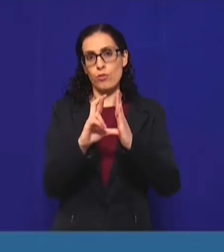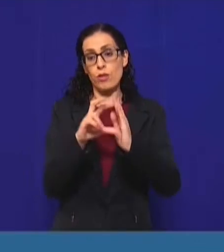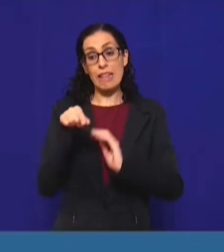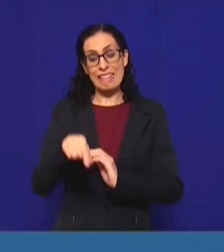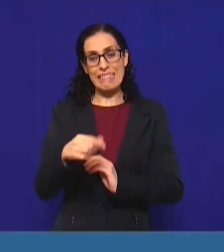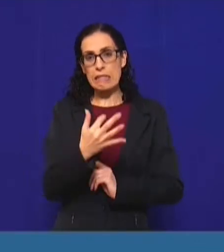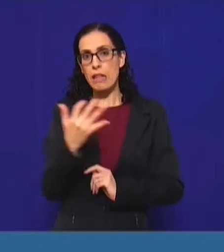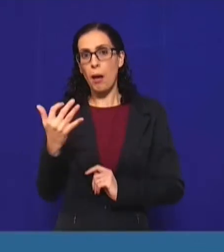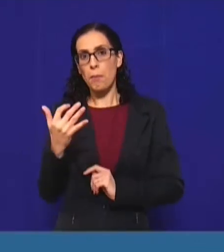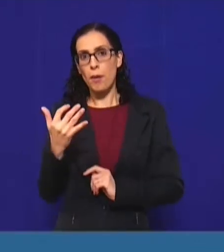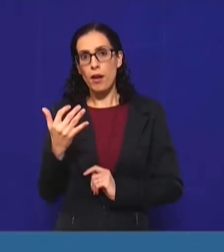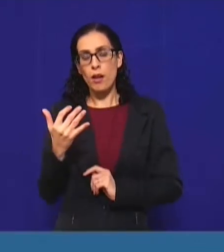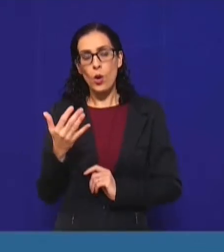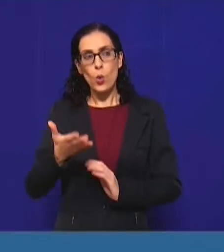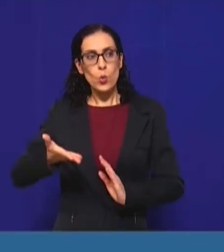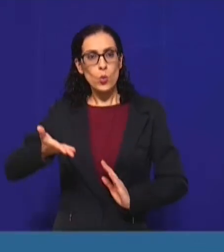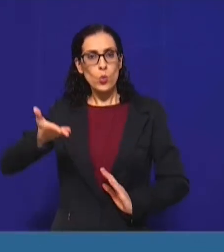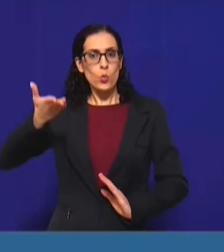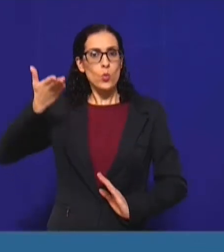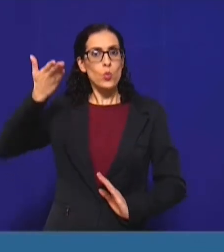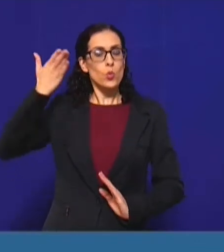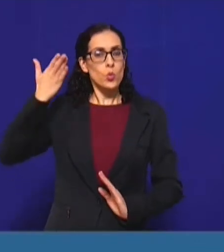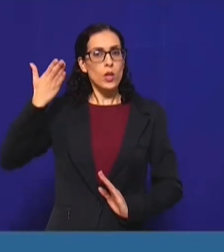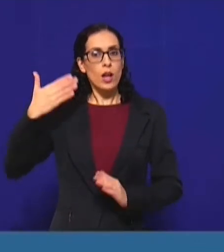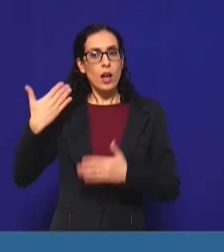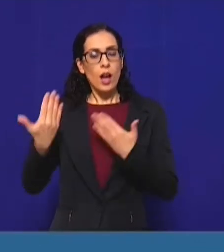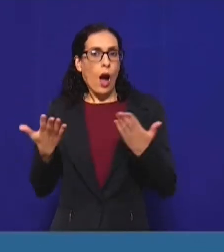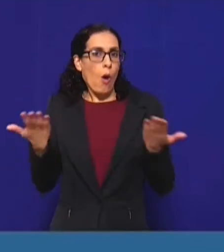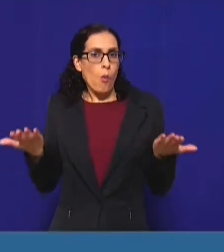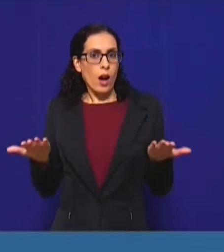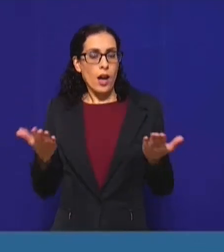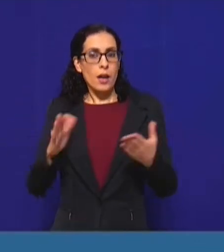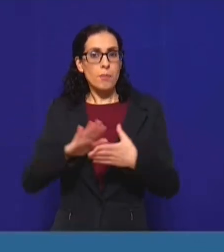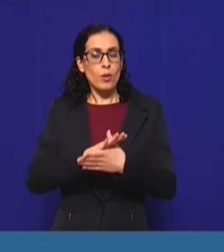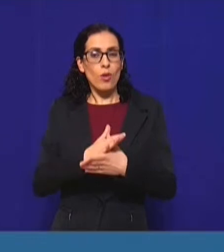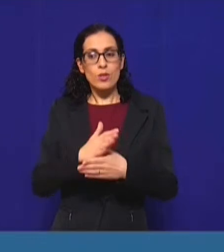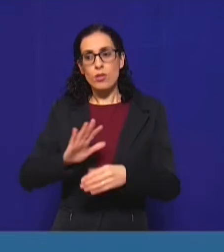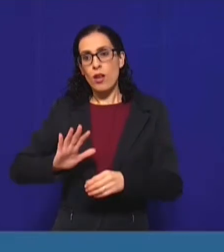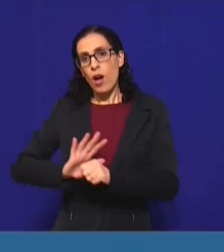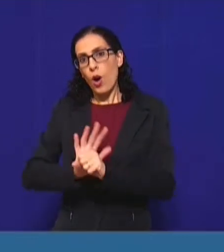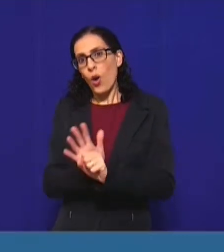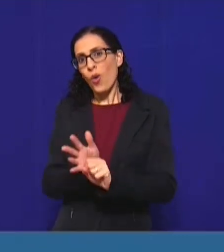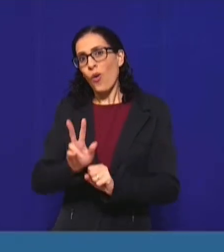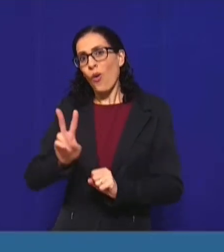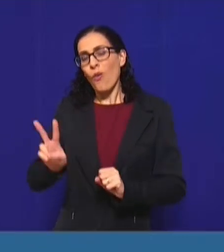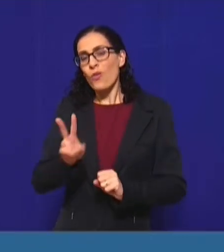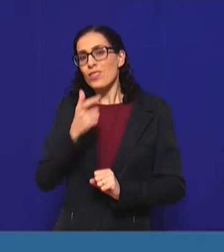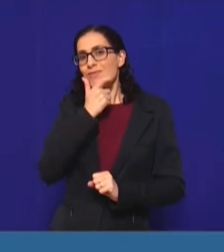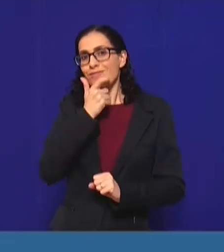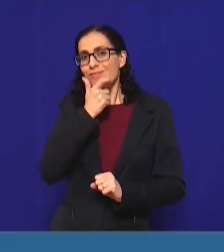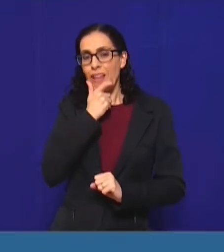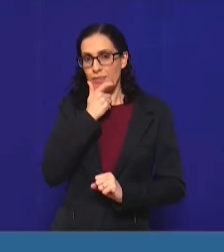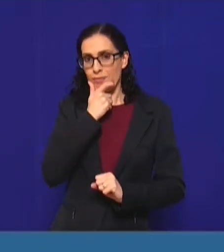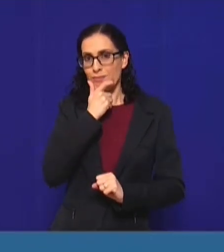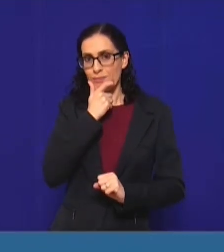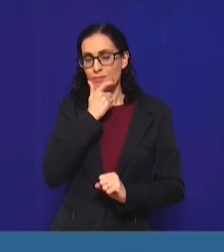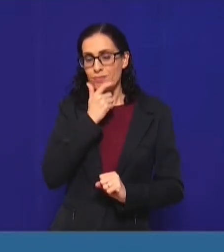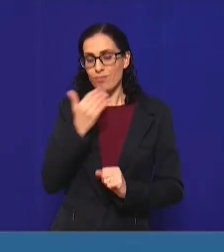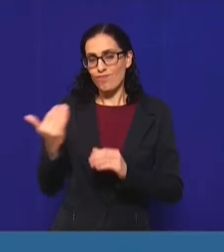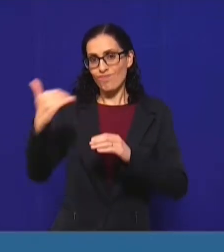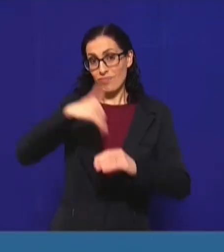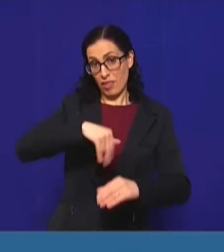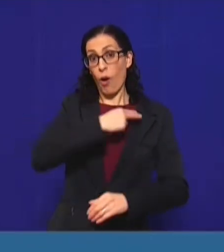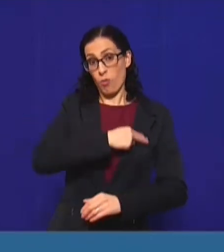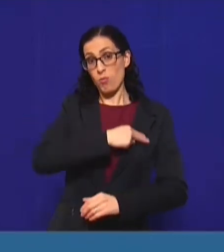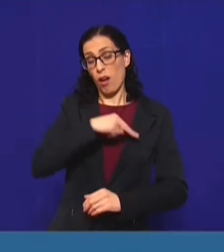number of increased cases is quite related to the variant ongoing in the community, and also the fact that